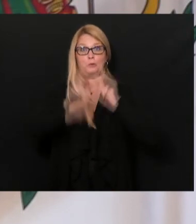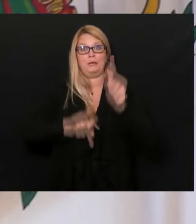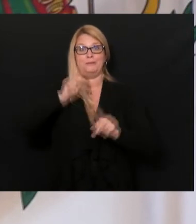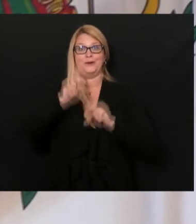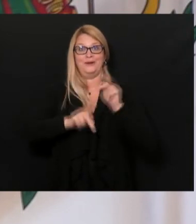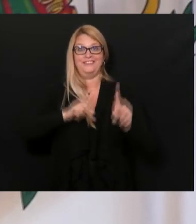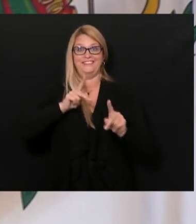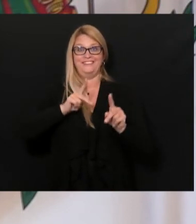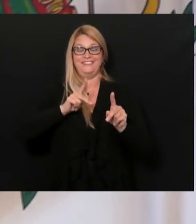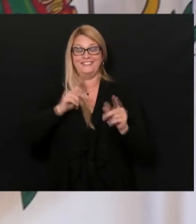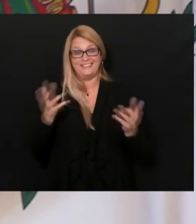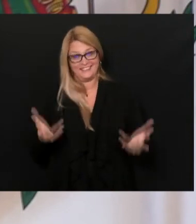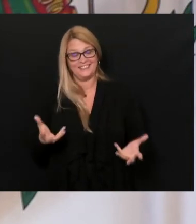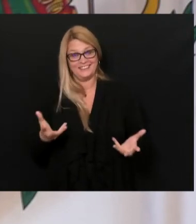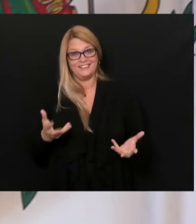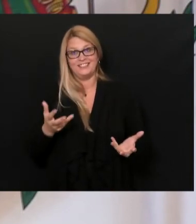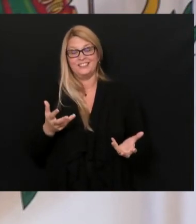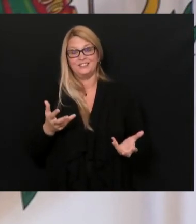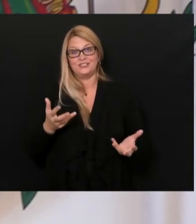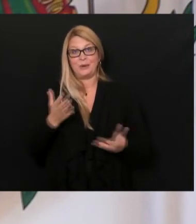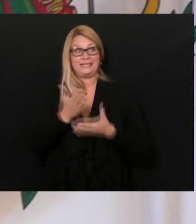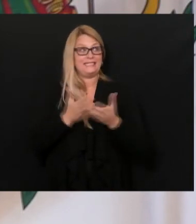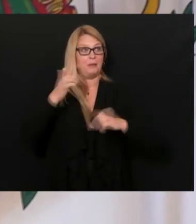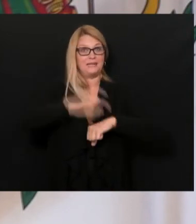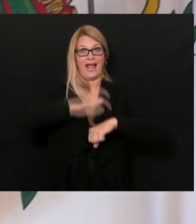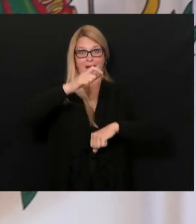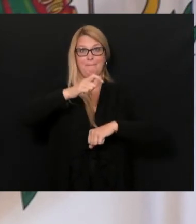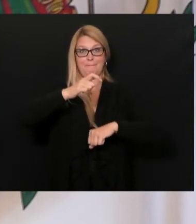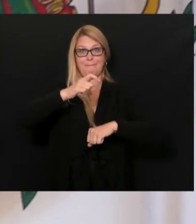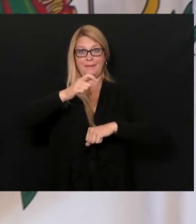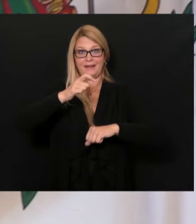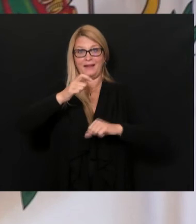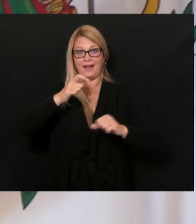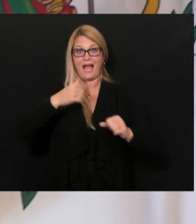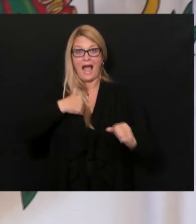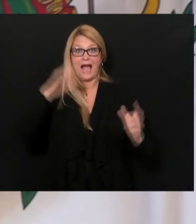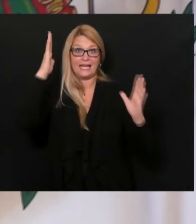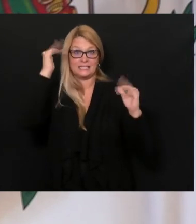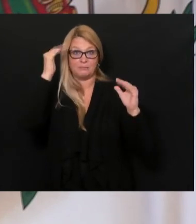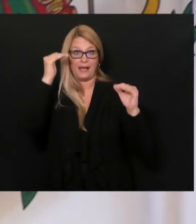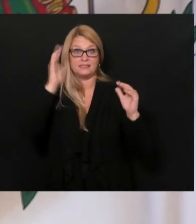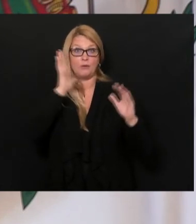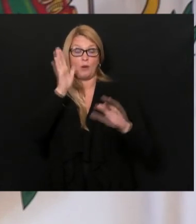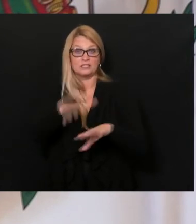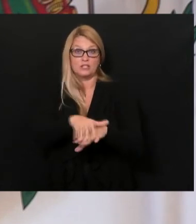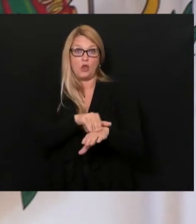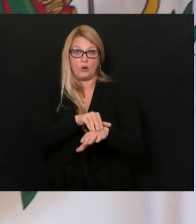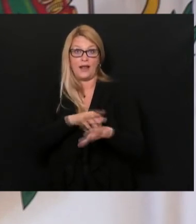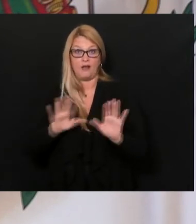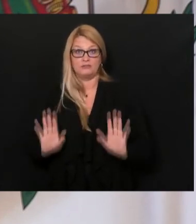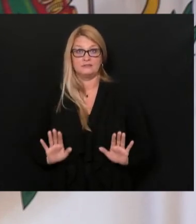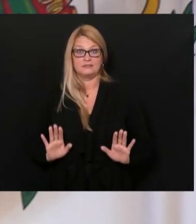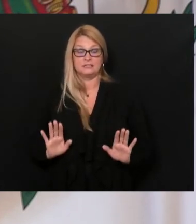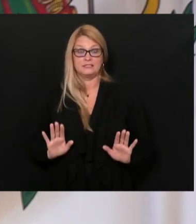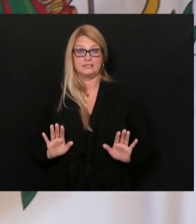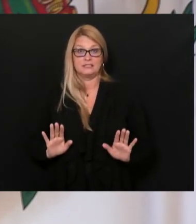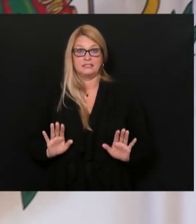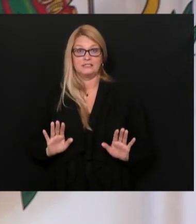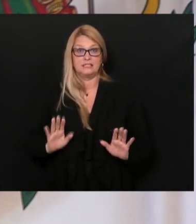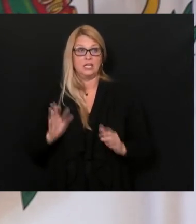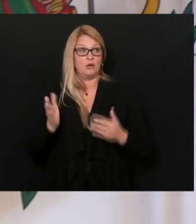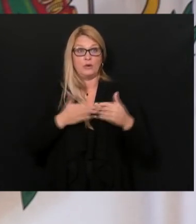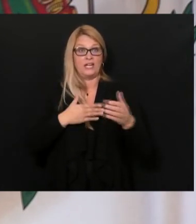And so at some point in time, I would expect it to slow down no matter how much our